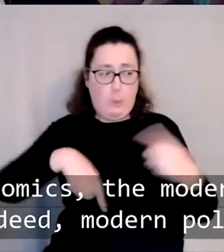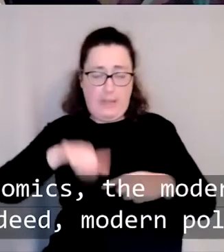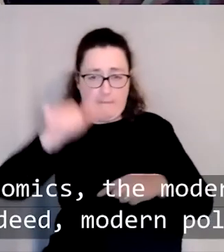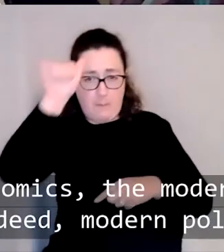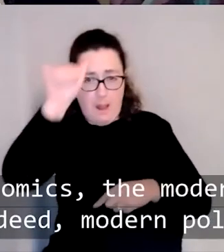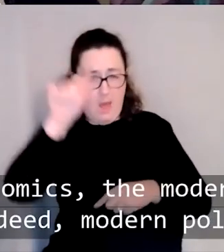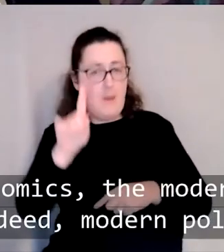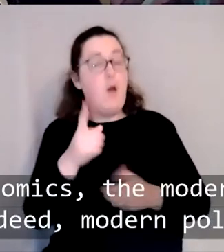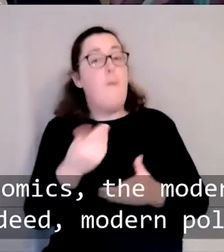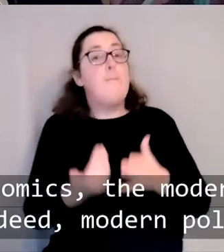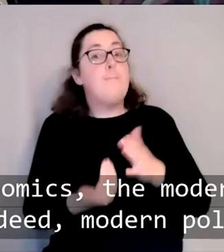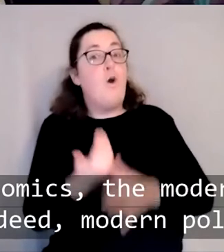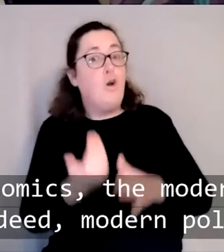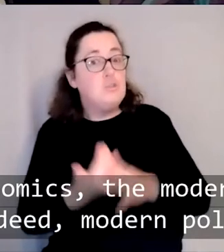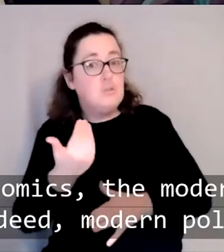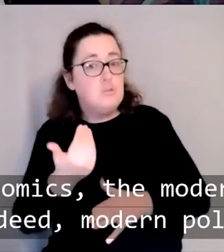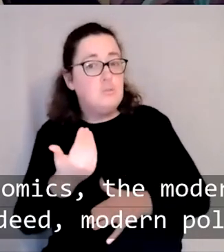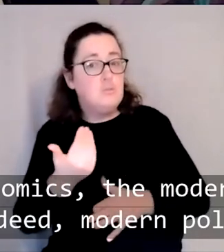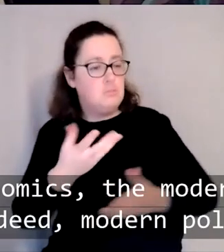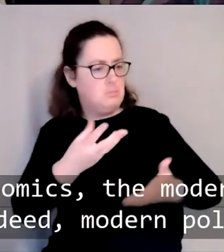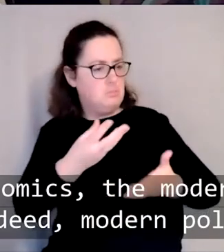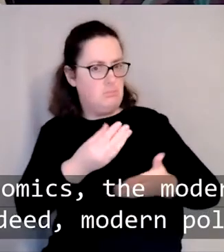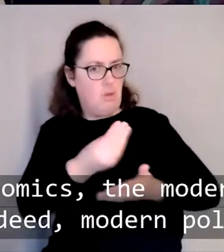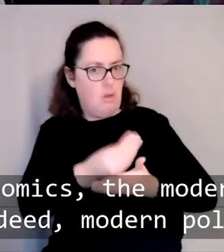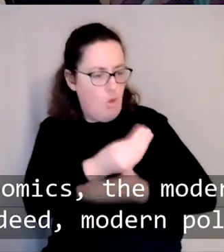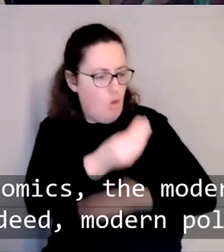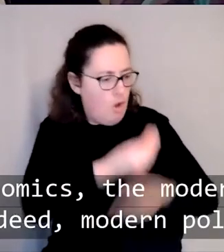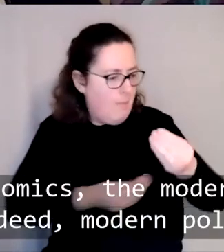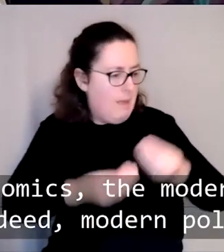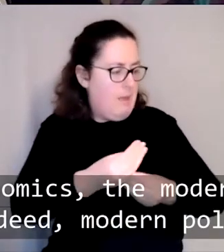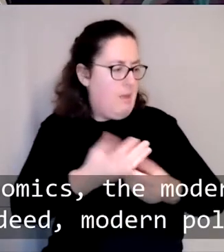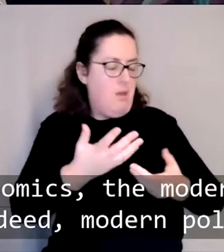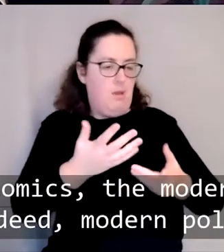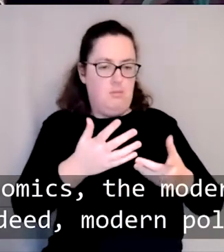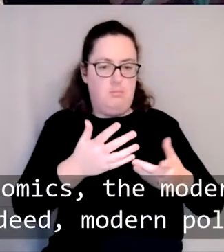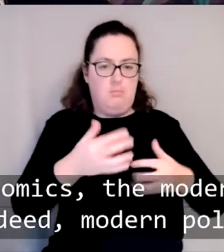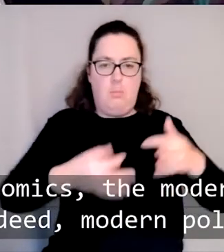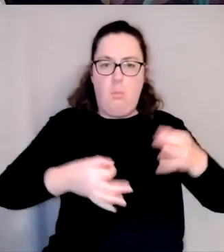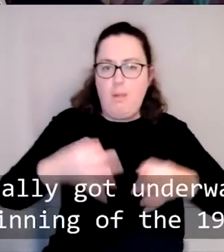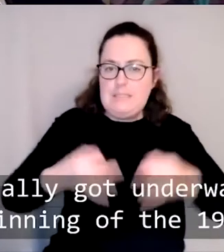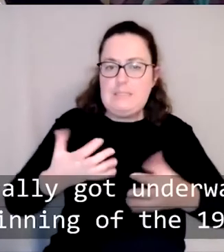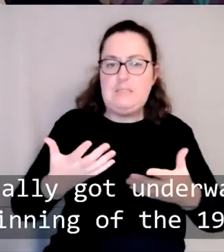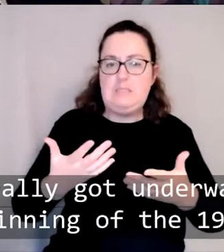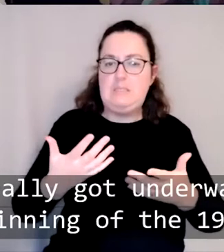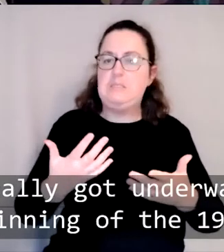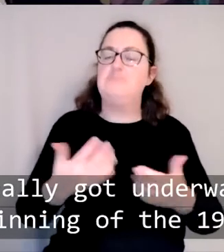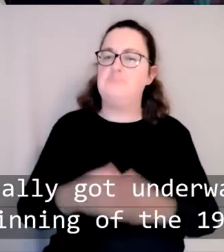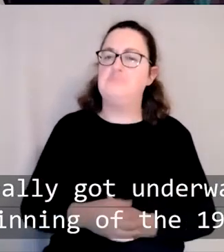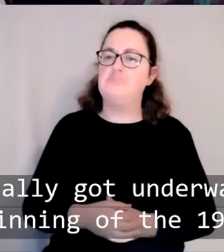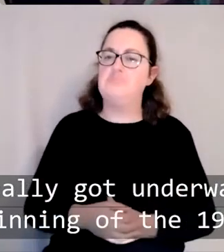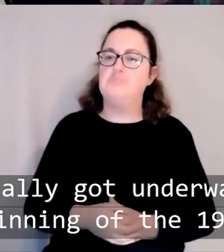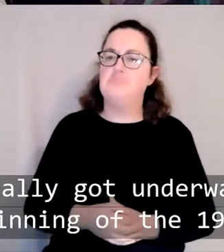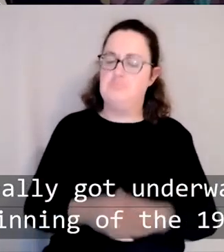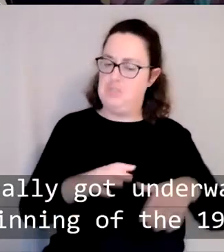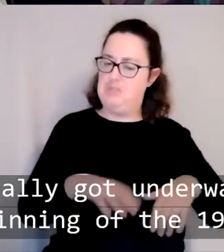modern economics, the modern economy, and indeed modern politics, really got